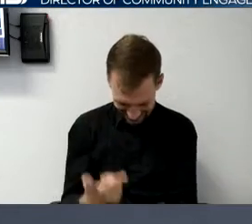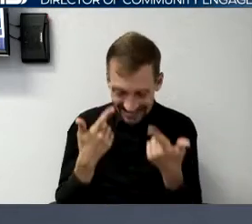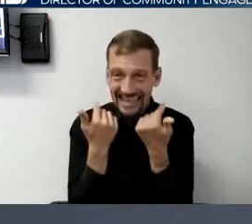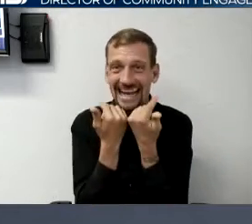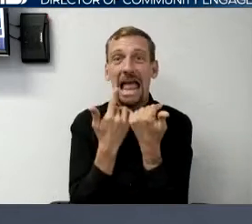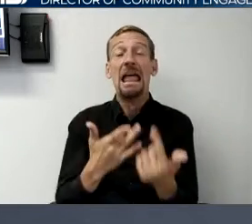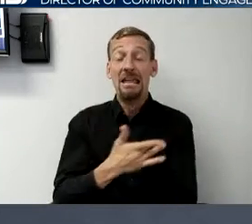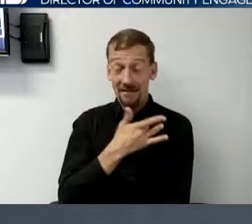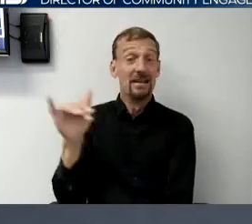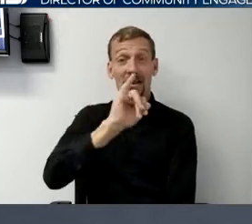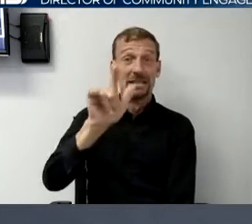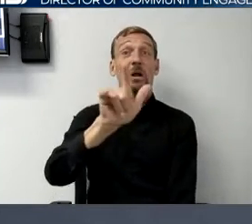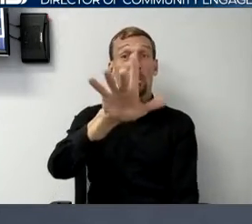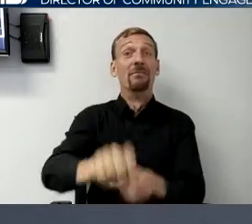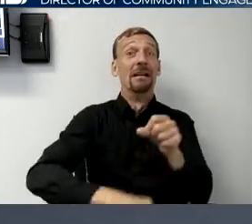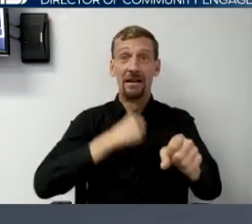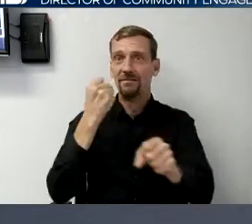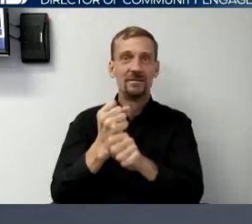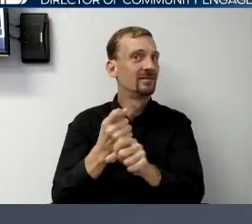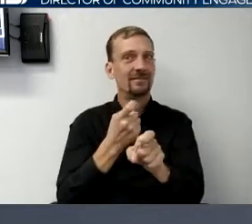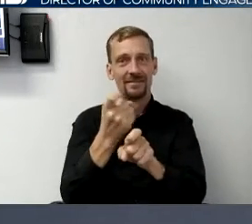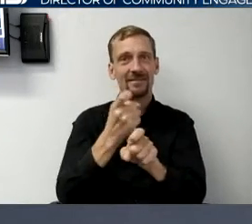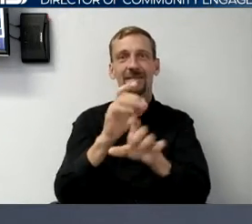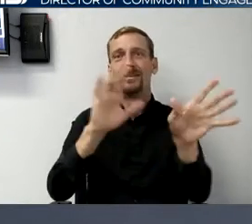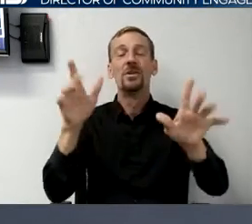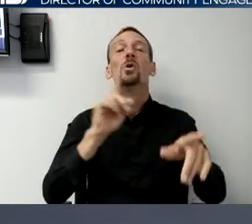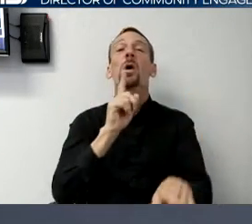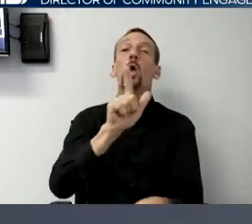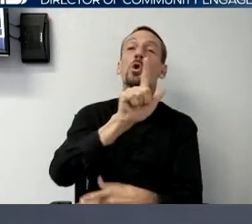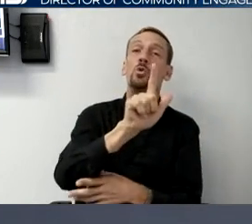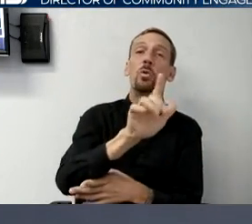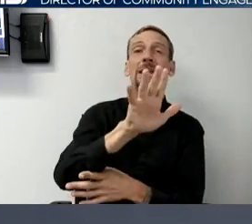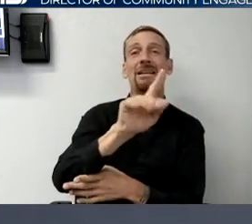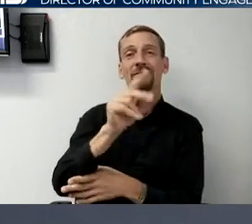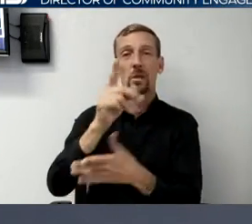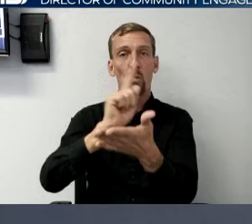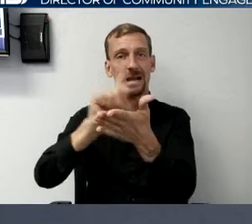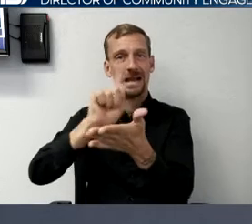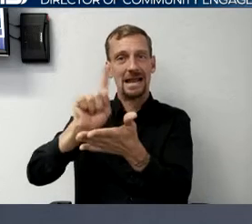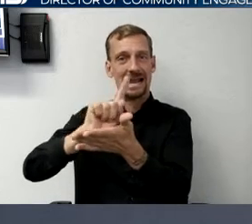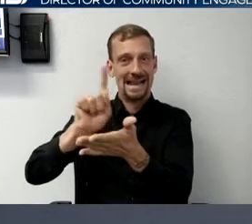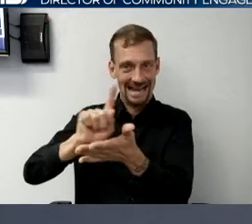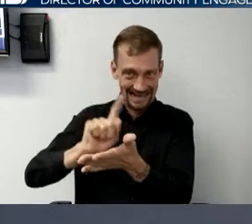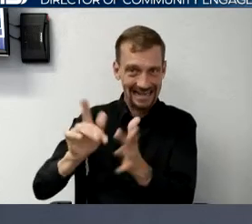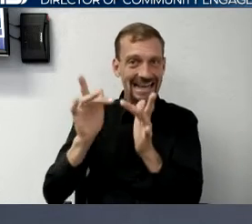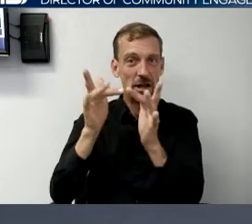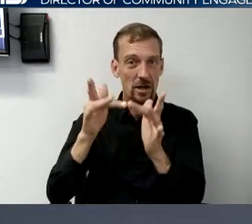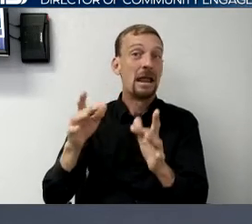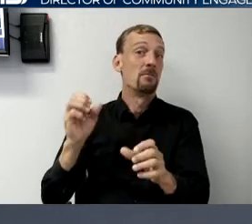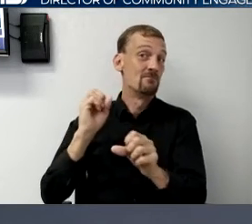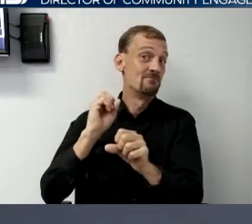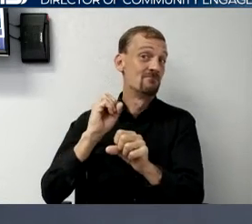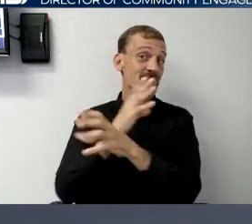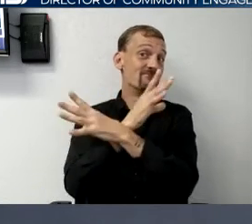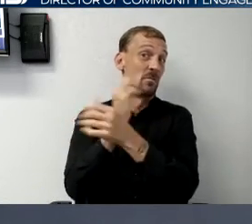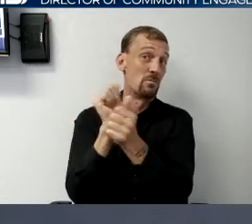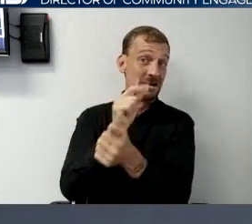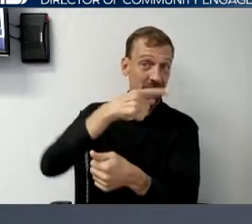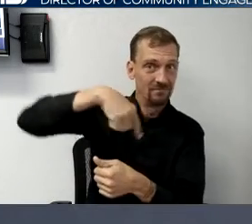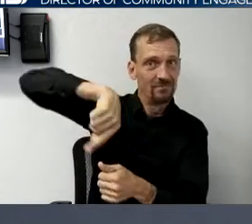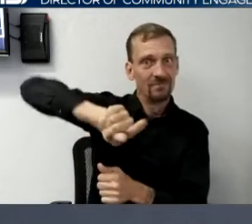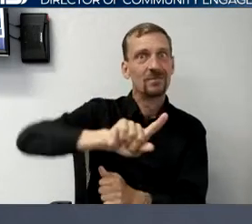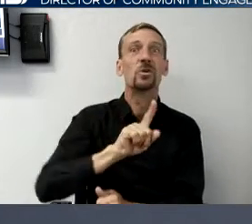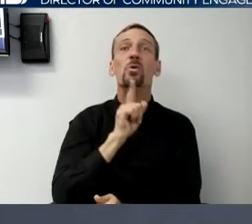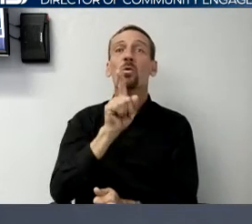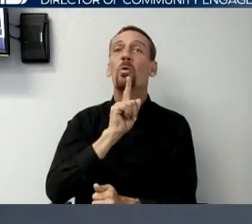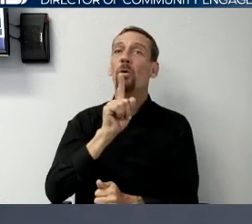probably feels like 25 years, but yeah, our 25th weekly broadcast, and it has